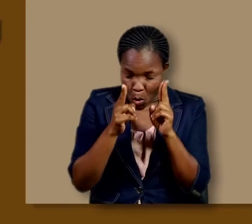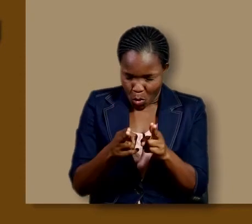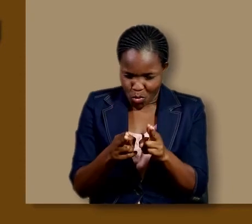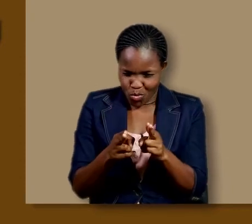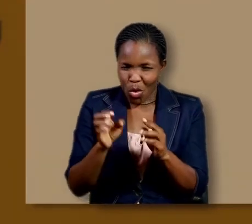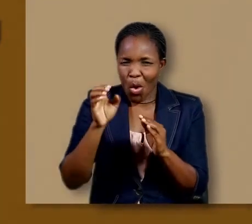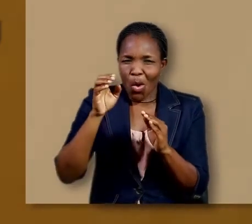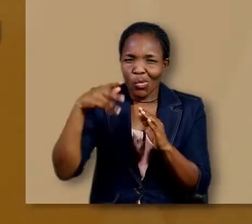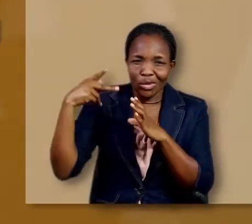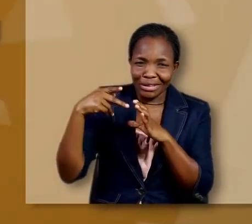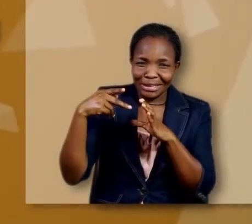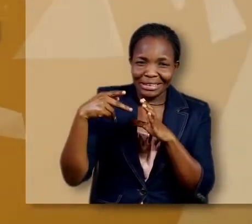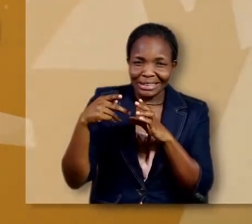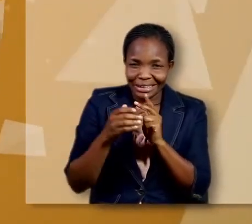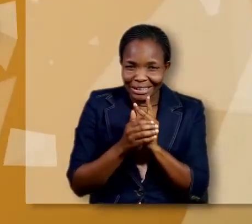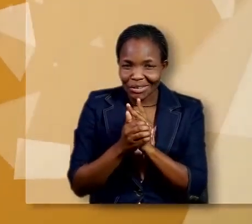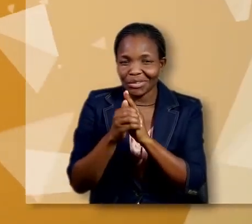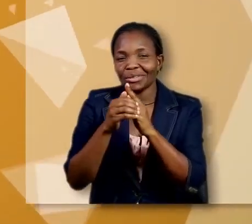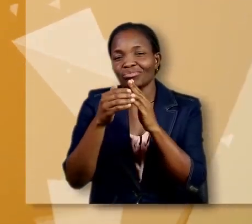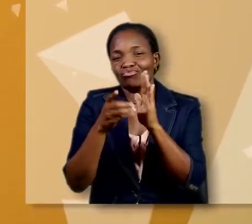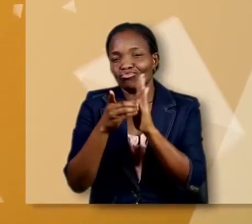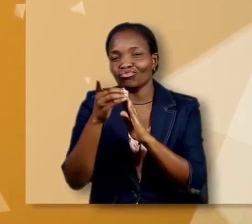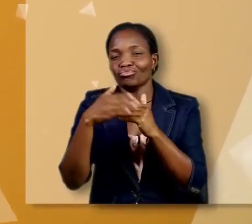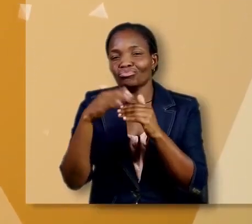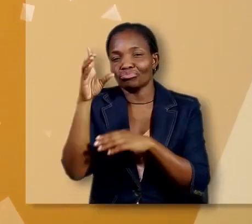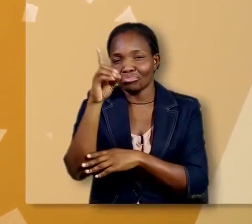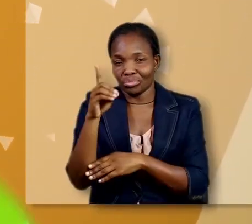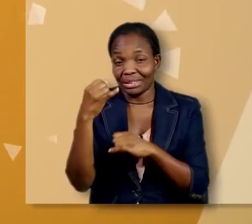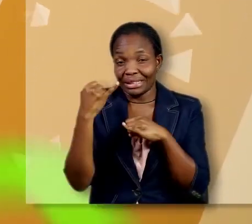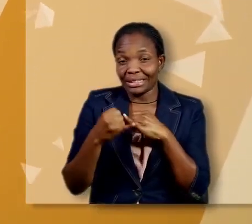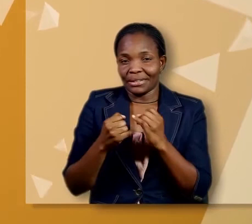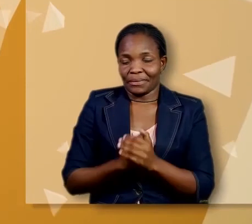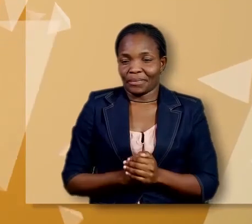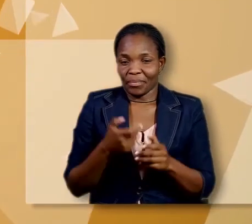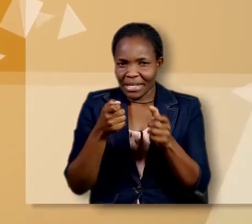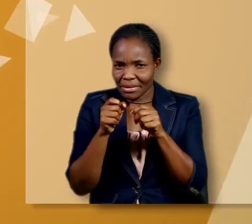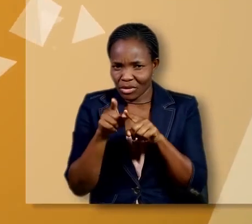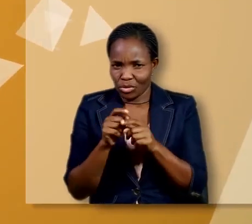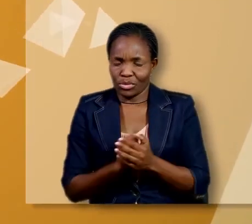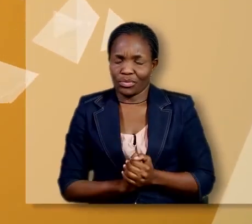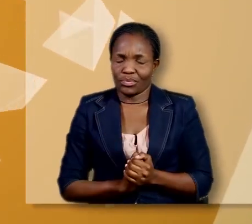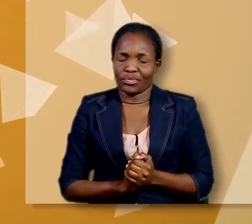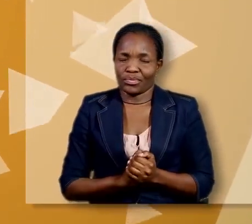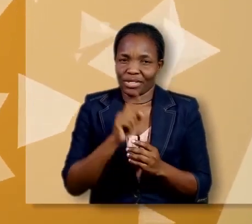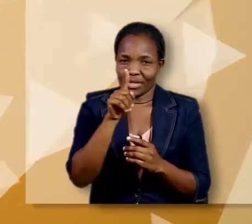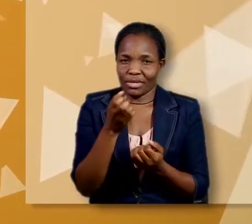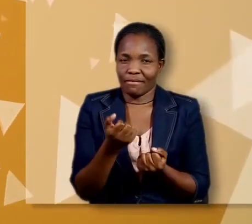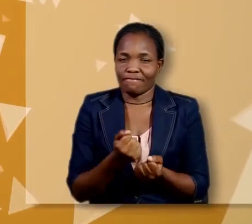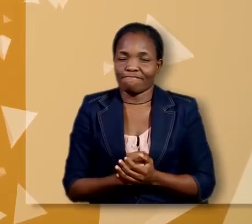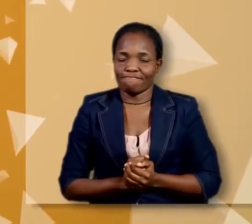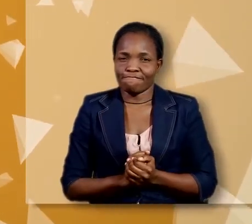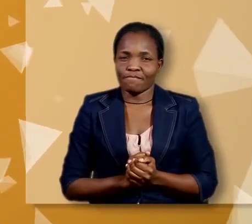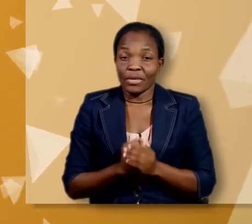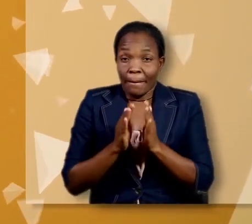Finally, here is our SMS competition question for today. Please SMS us at 5003 and mention the keyword for